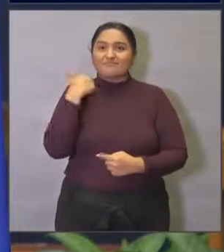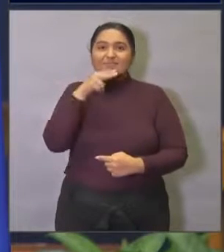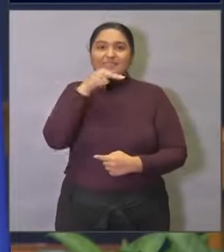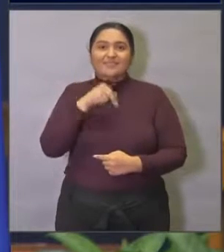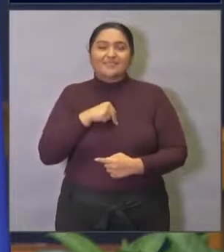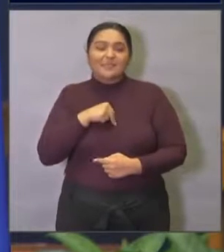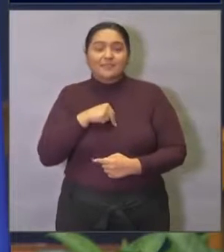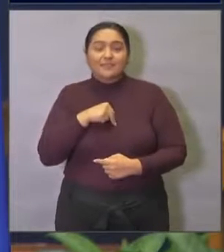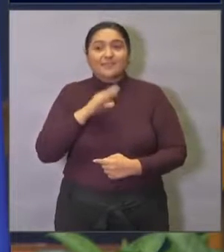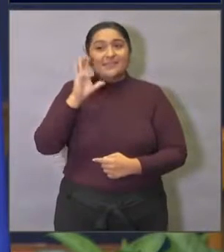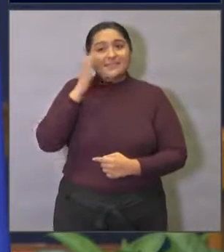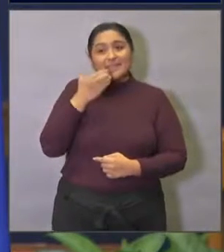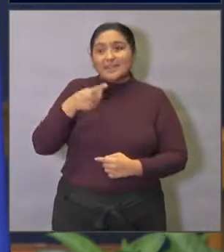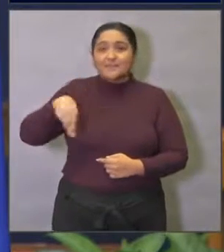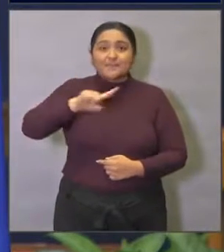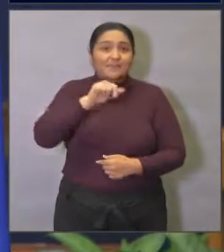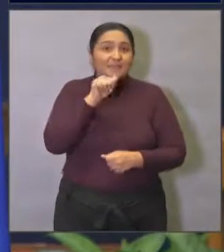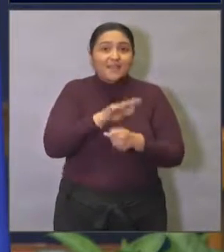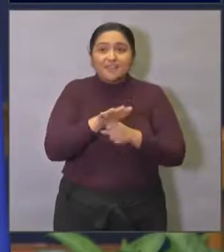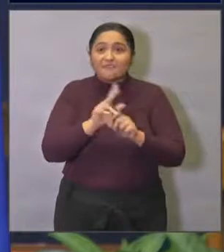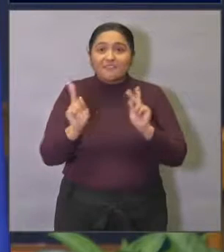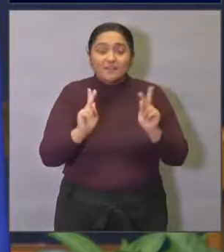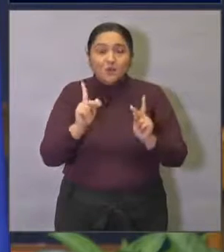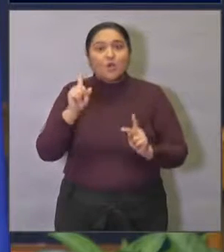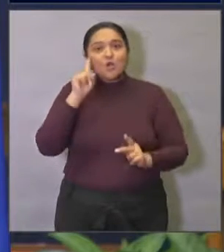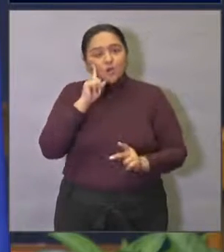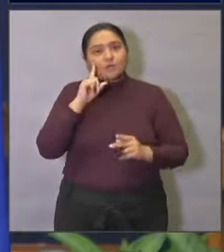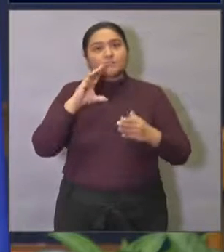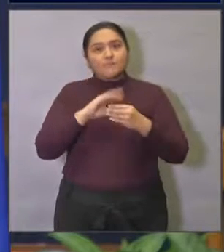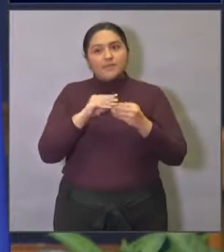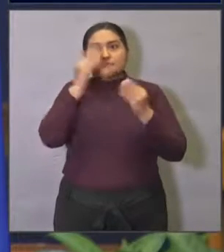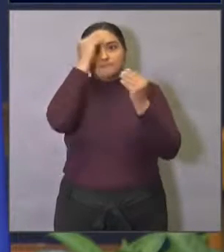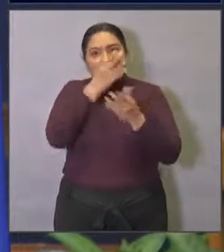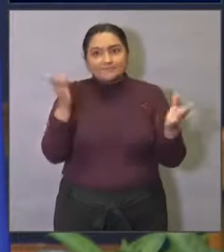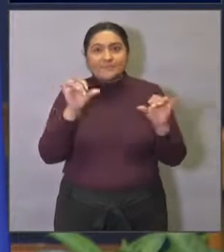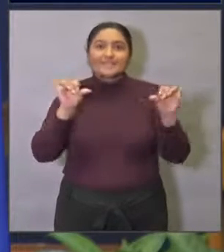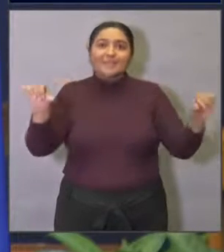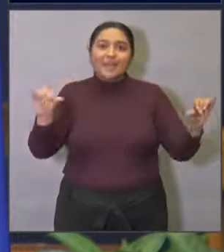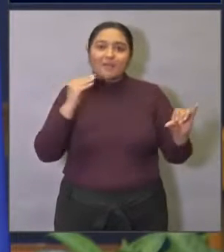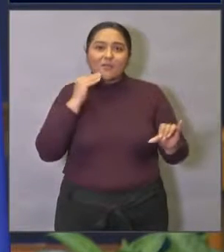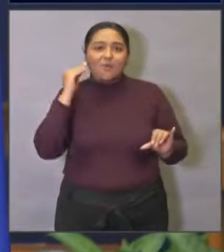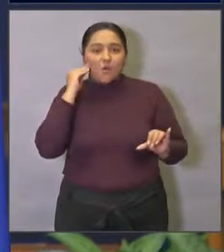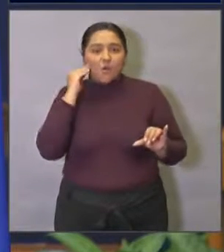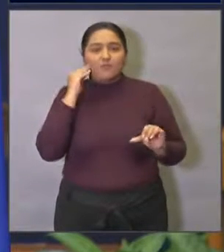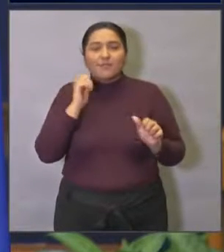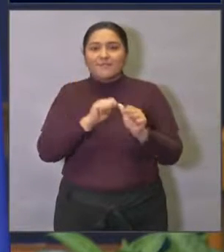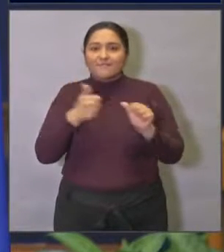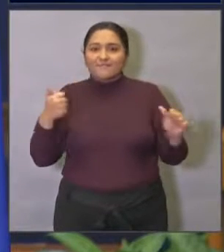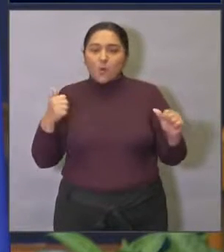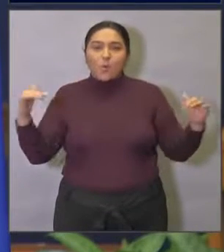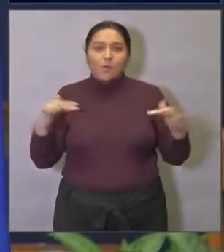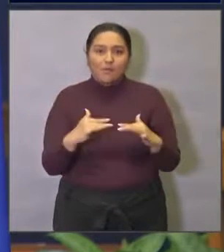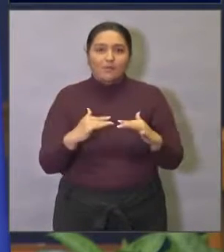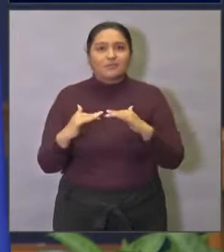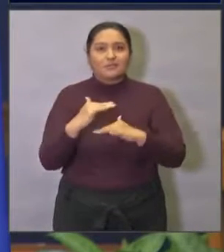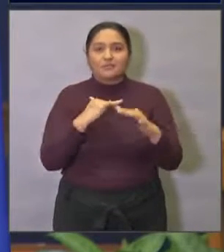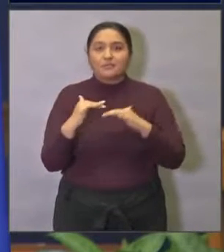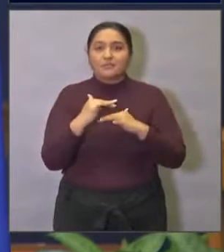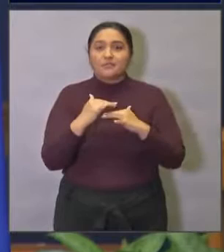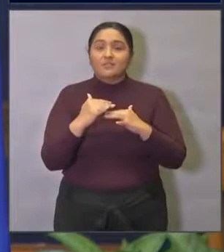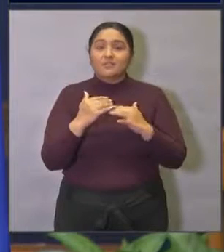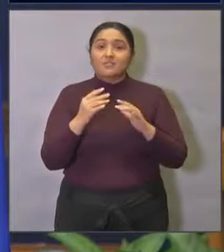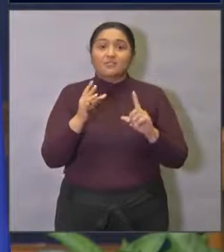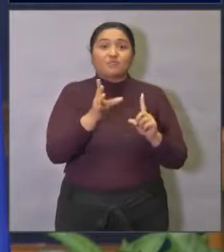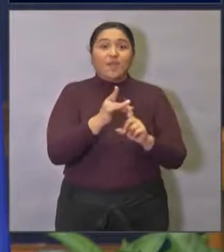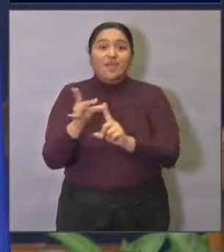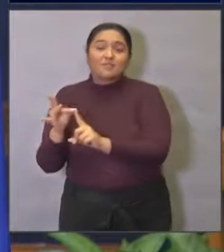enough people heard and followed the message to stay home and avoid gathering with others. Transmission and new cases are